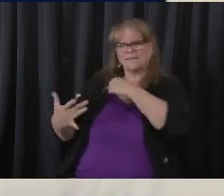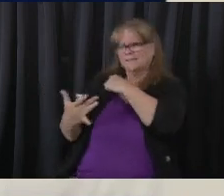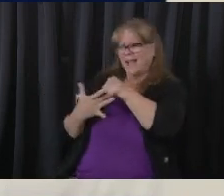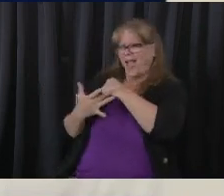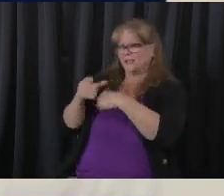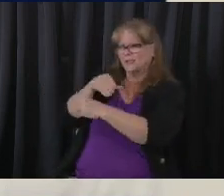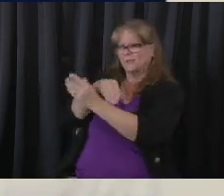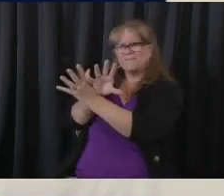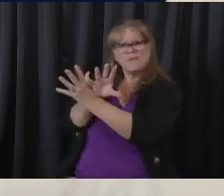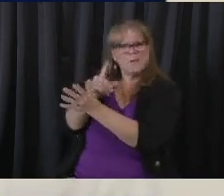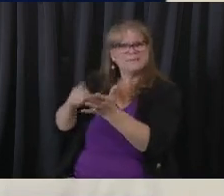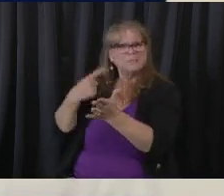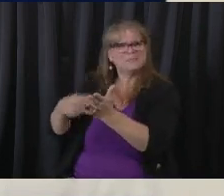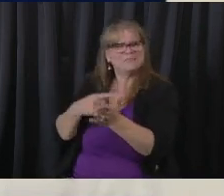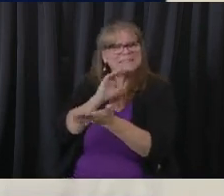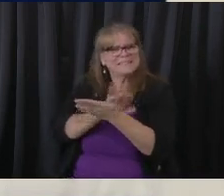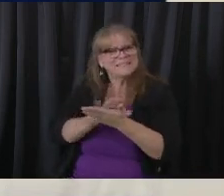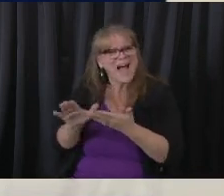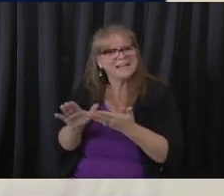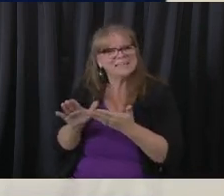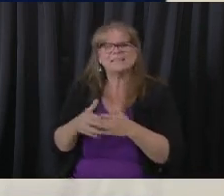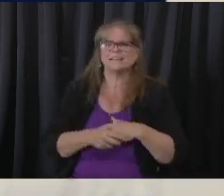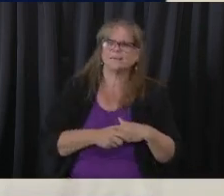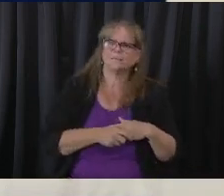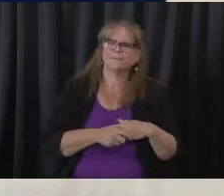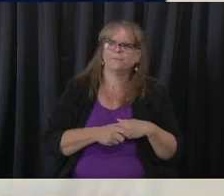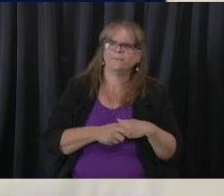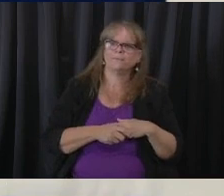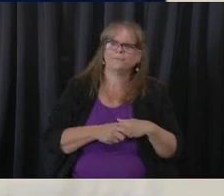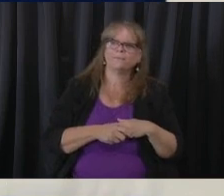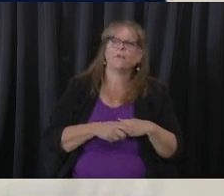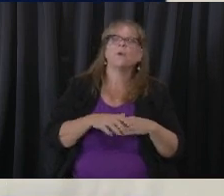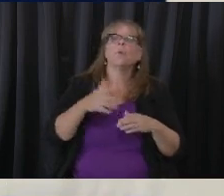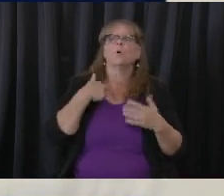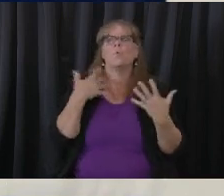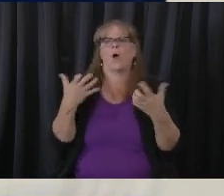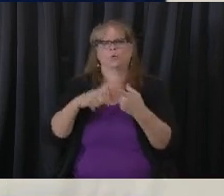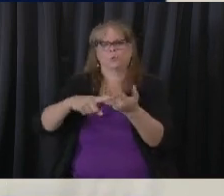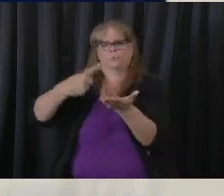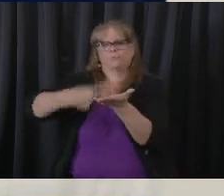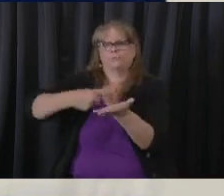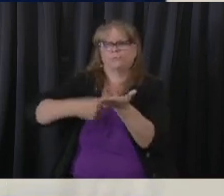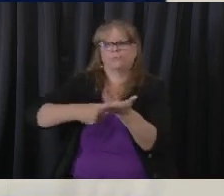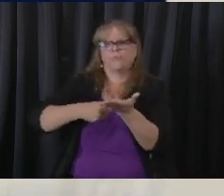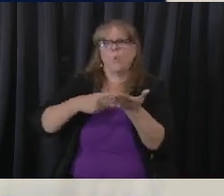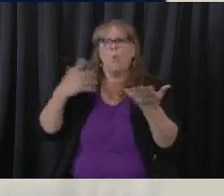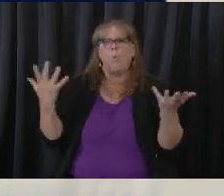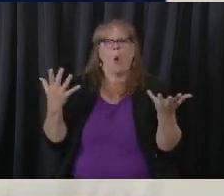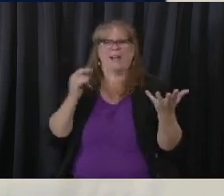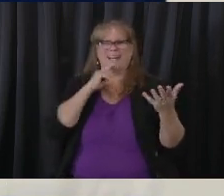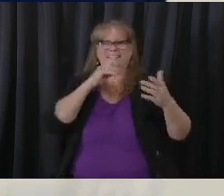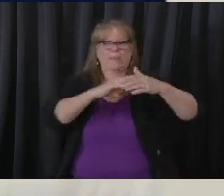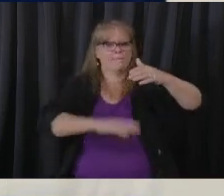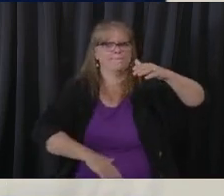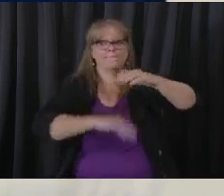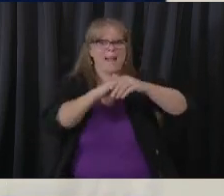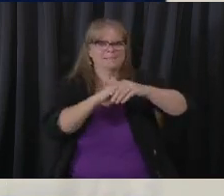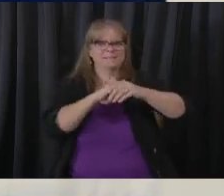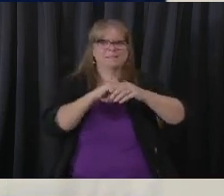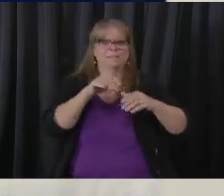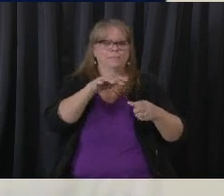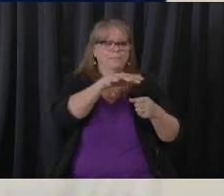plan is to really address capacity regionally. That's why with their CDPHE implemented the dial system to protect our neighbors phase. There are some